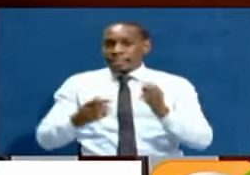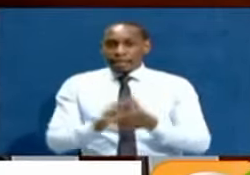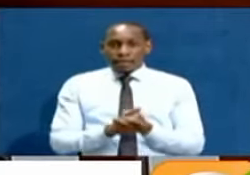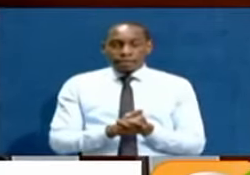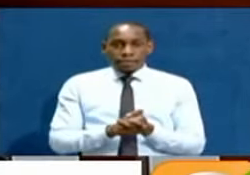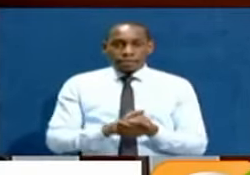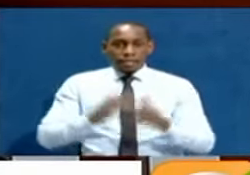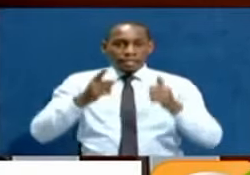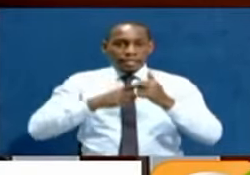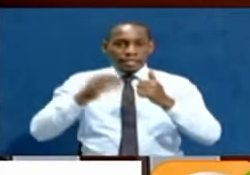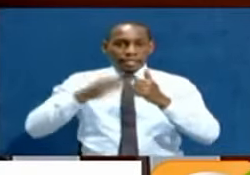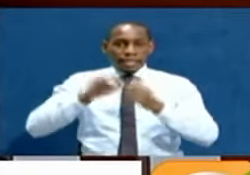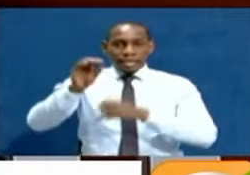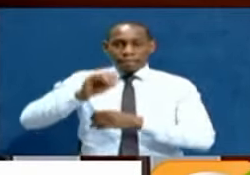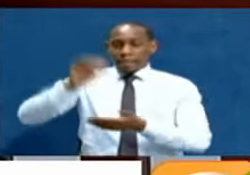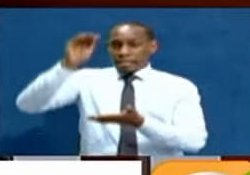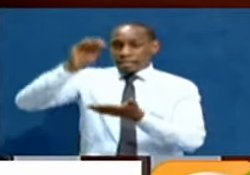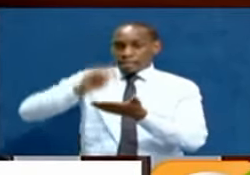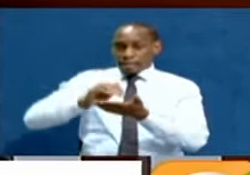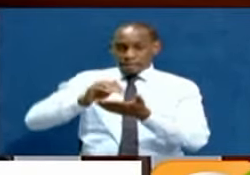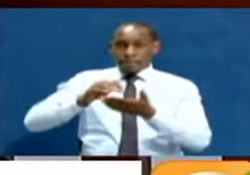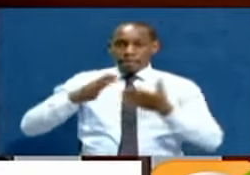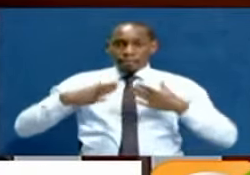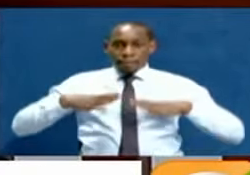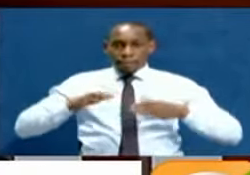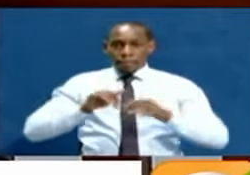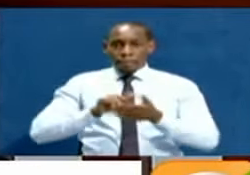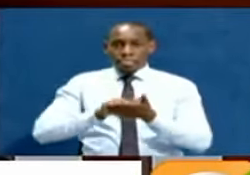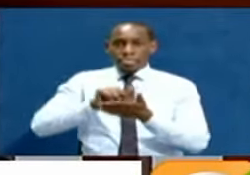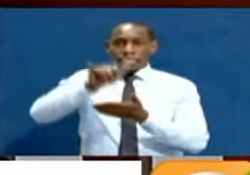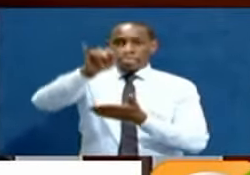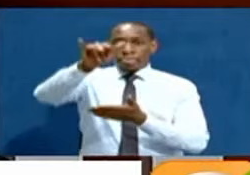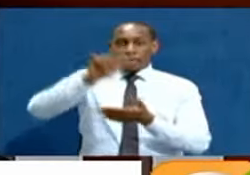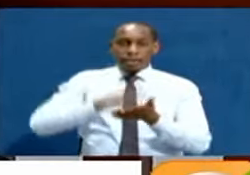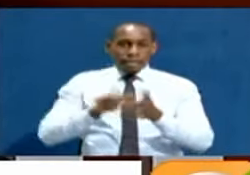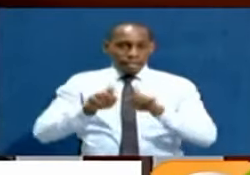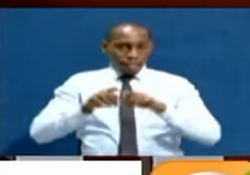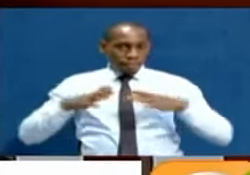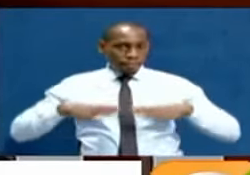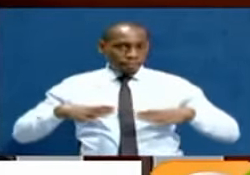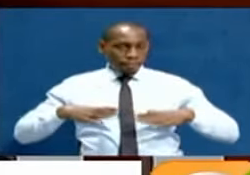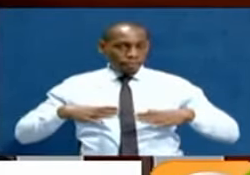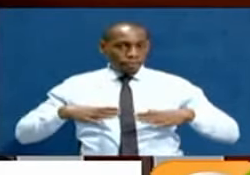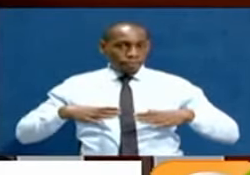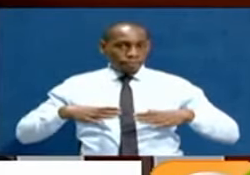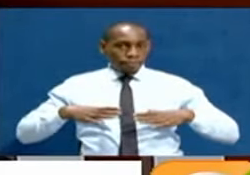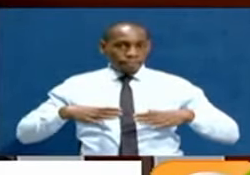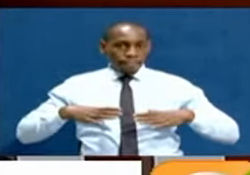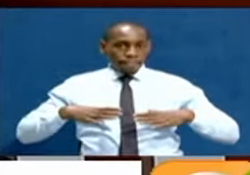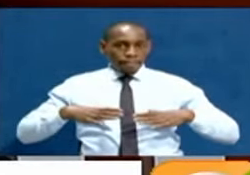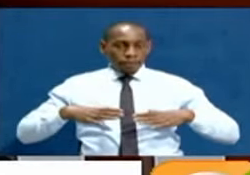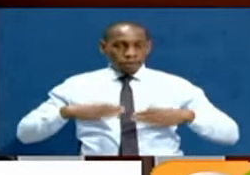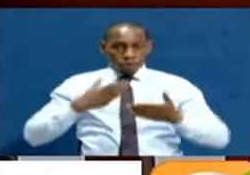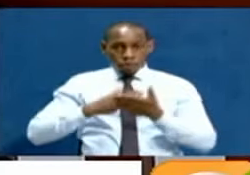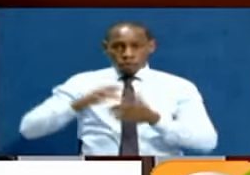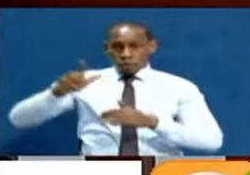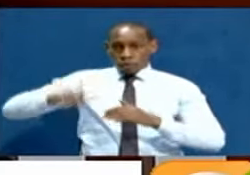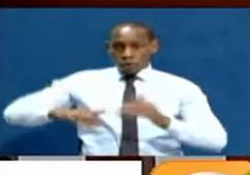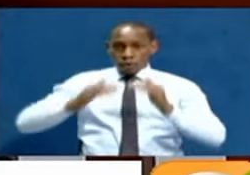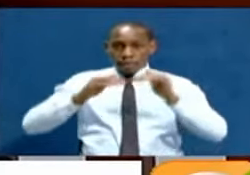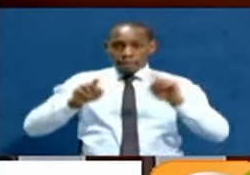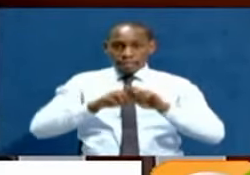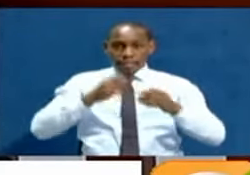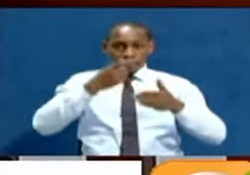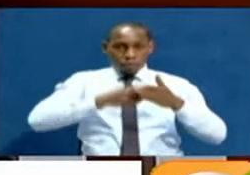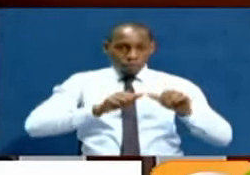it was 68% down just on passenger numbers. And of course, you know, when passengers at that, you know, with coming at that low level and your fixed